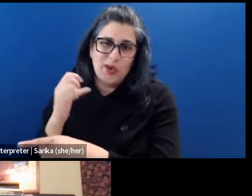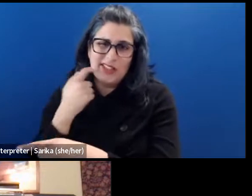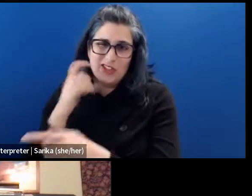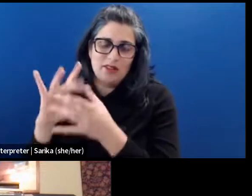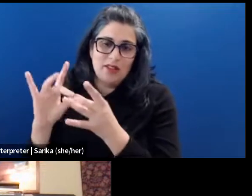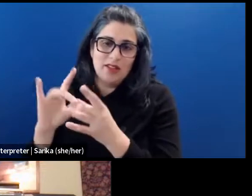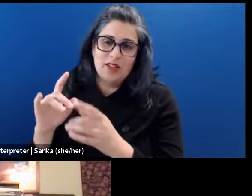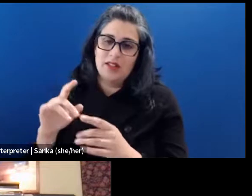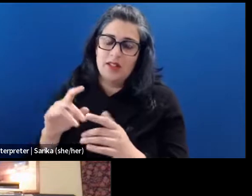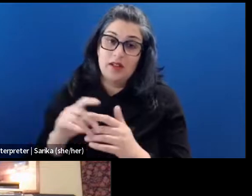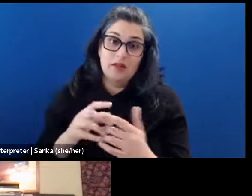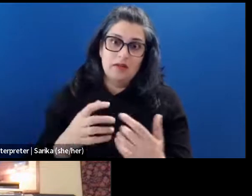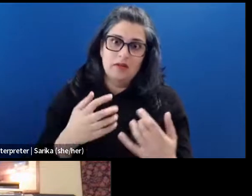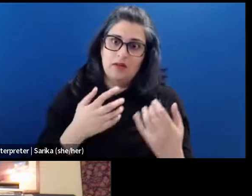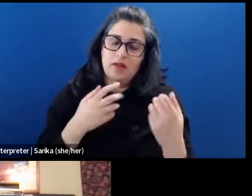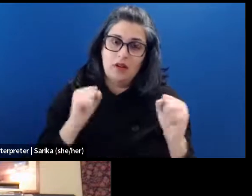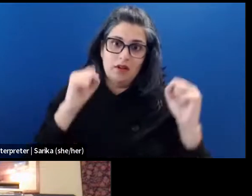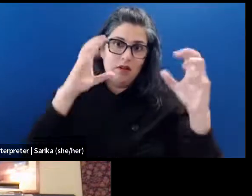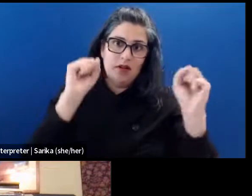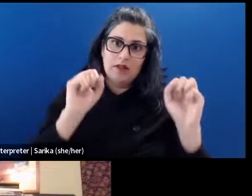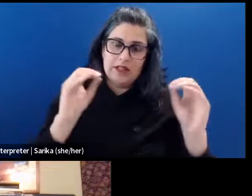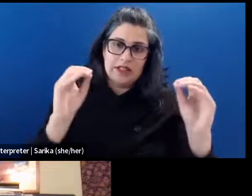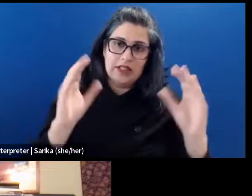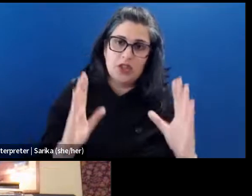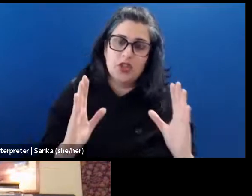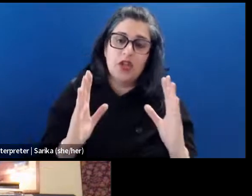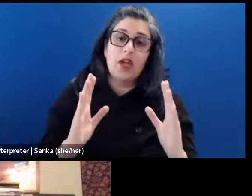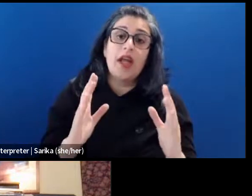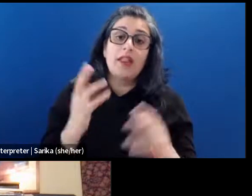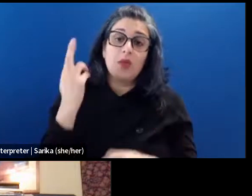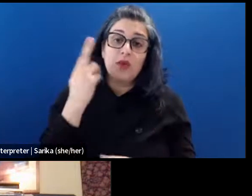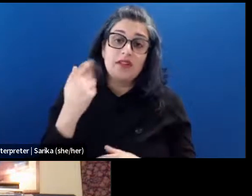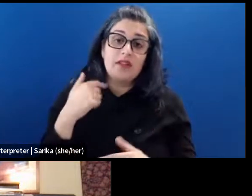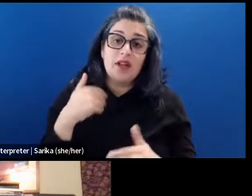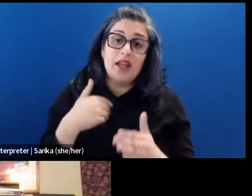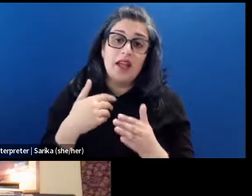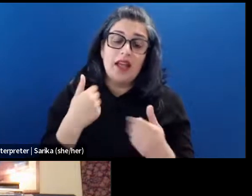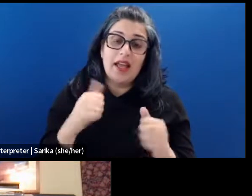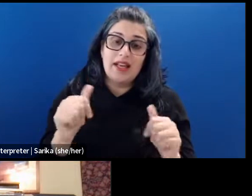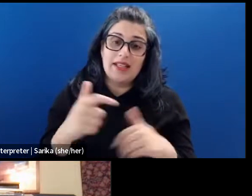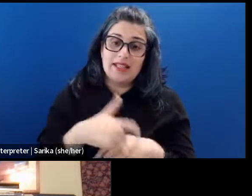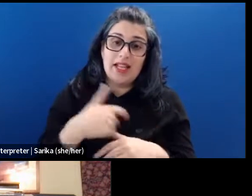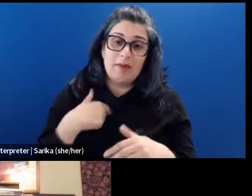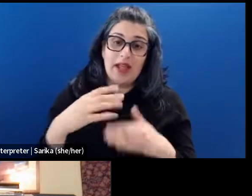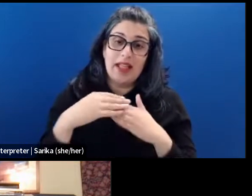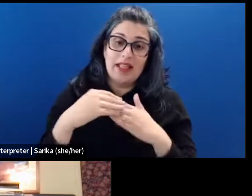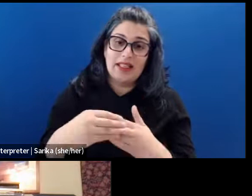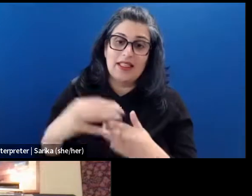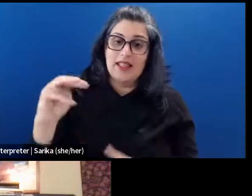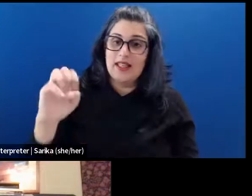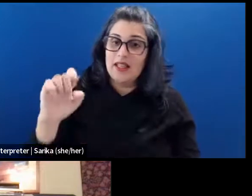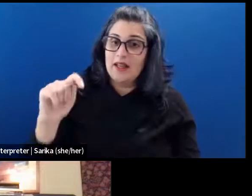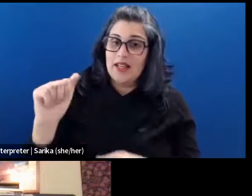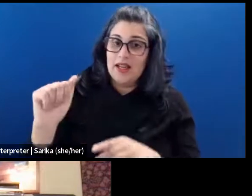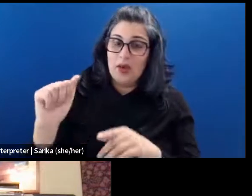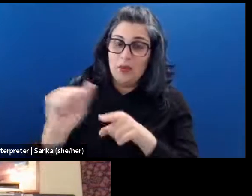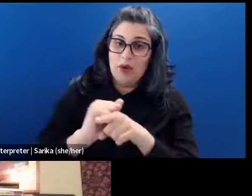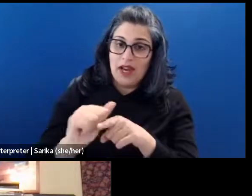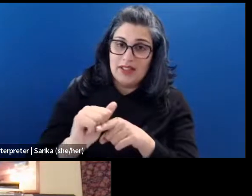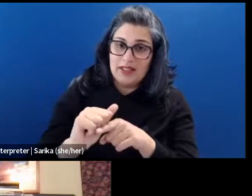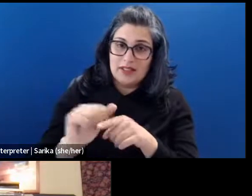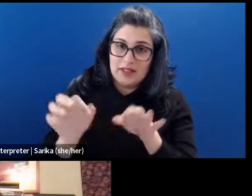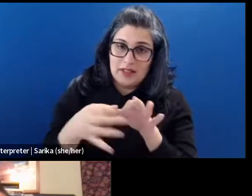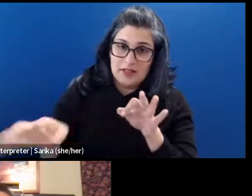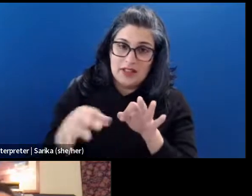really profound teacher. And the reason is that whenever I lead metta phrases, metta practice, I